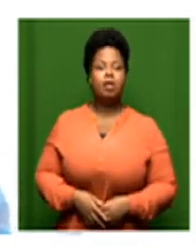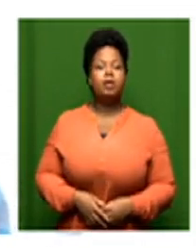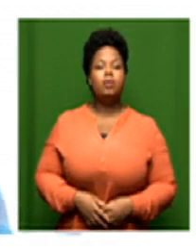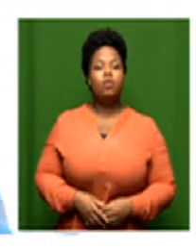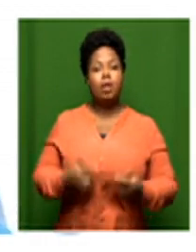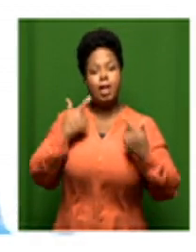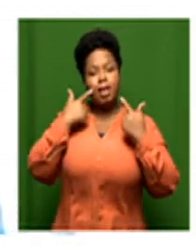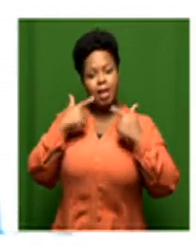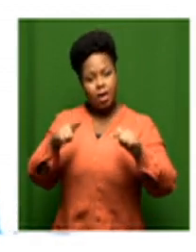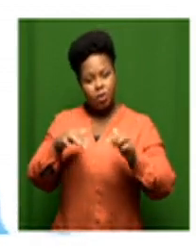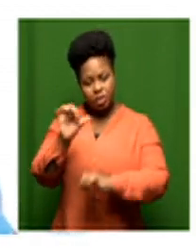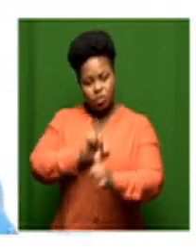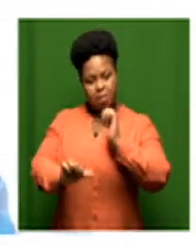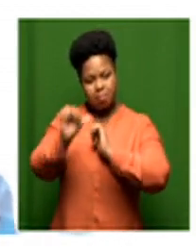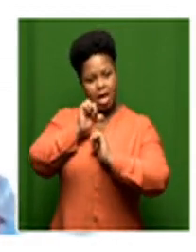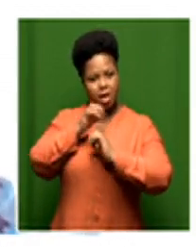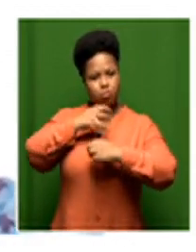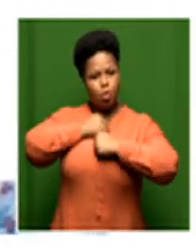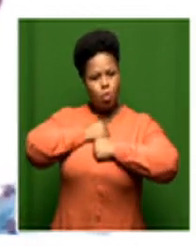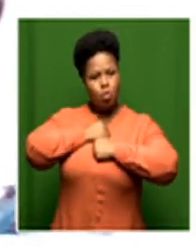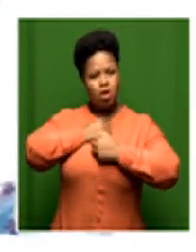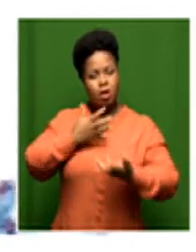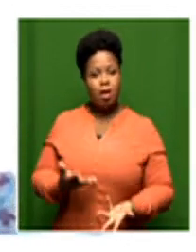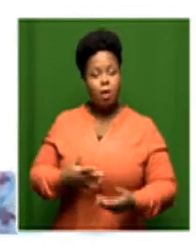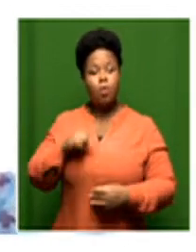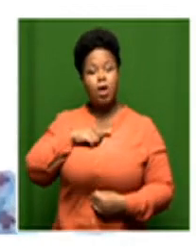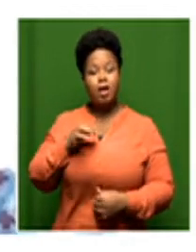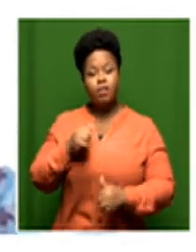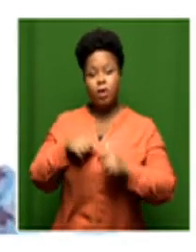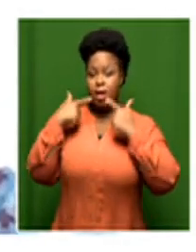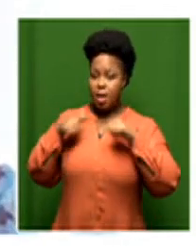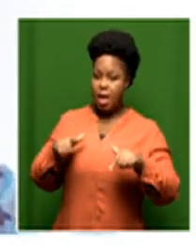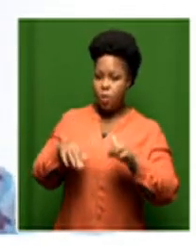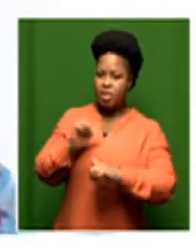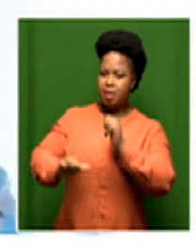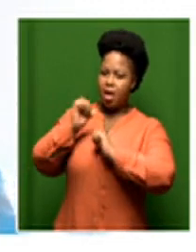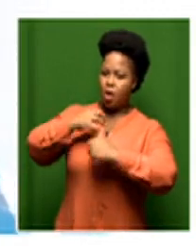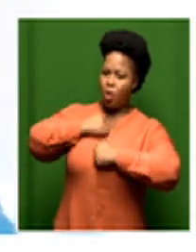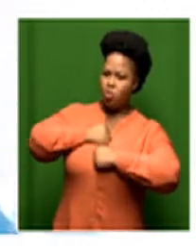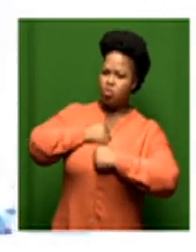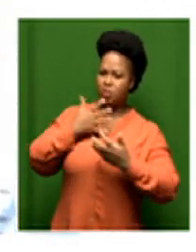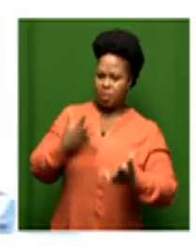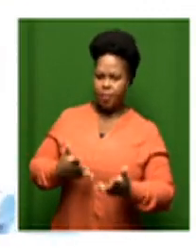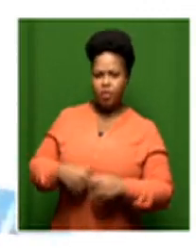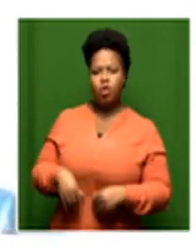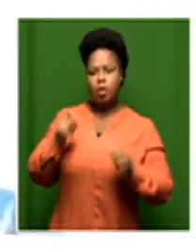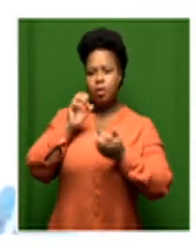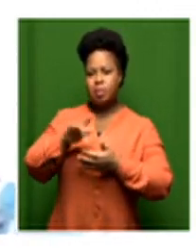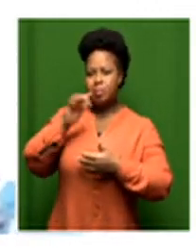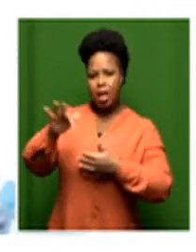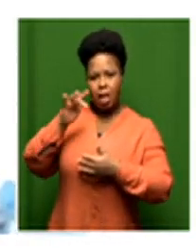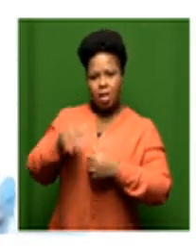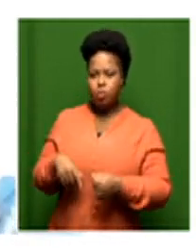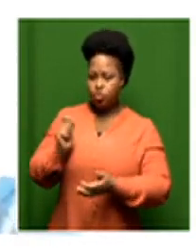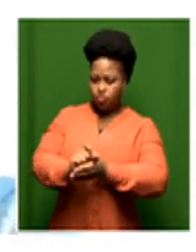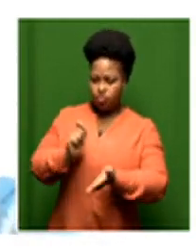restoring languages is also restoring languages in a correct format of how languages should be written. That's